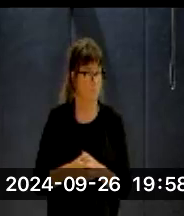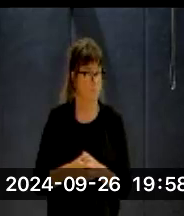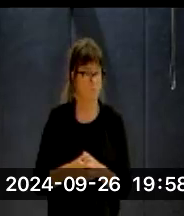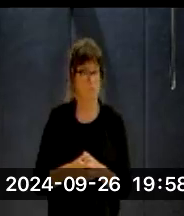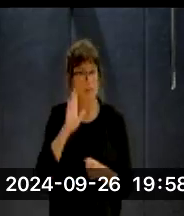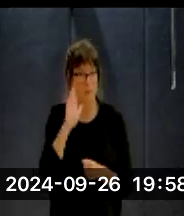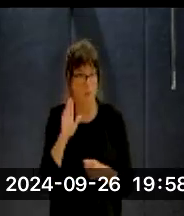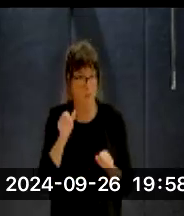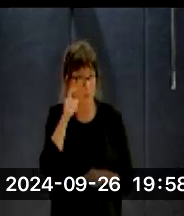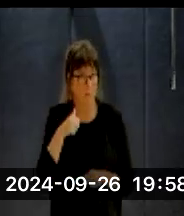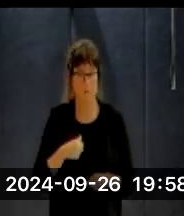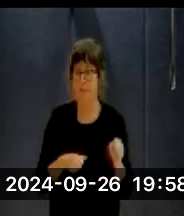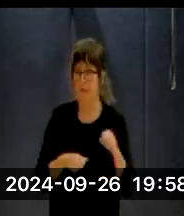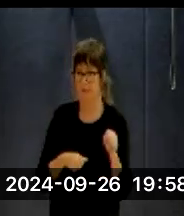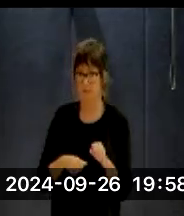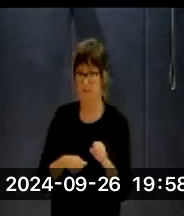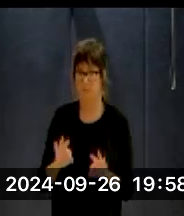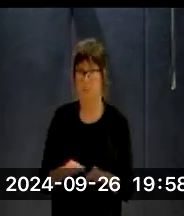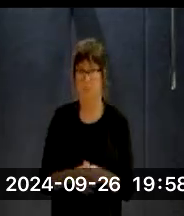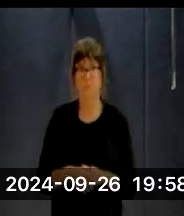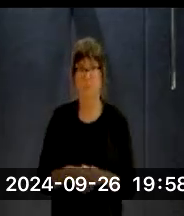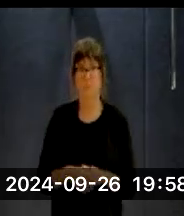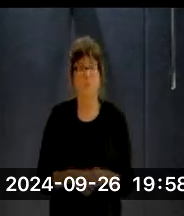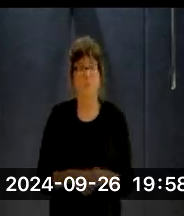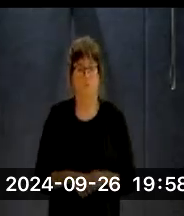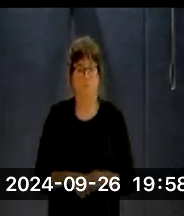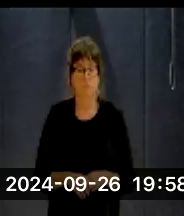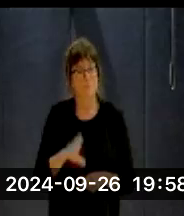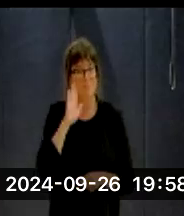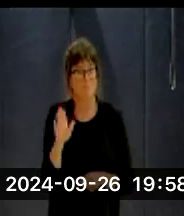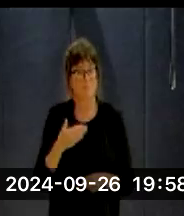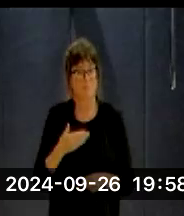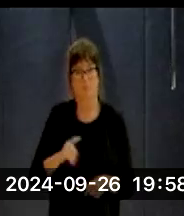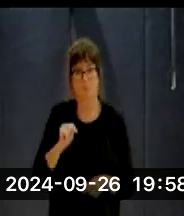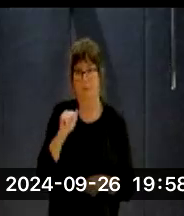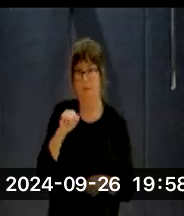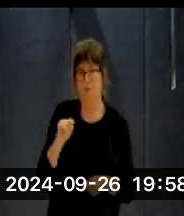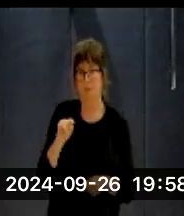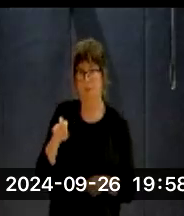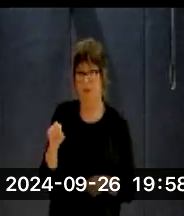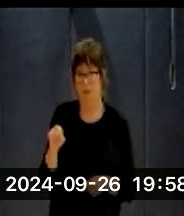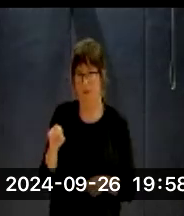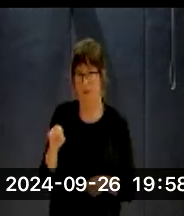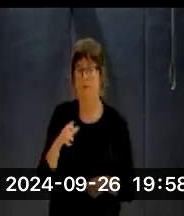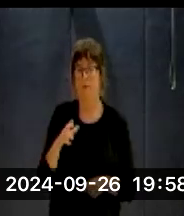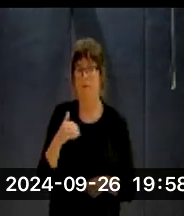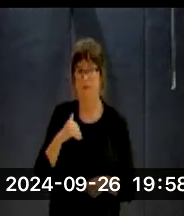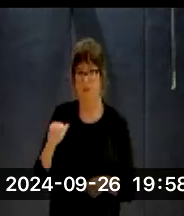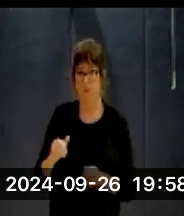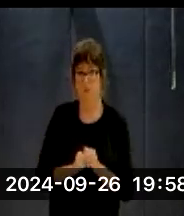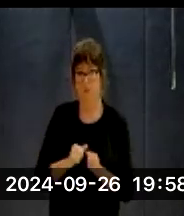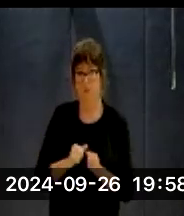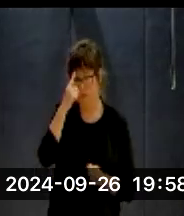Hello, can you hear me? Yes. Yes, we can hear you. Hi, my name is Tao Tran. I'm a parent of a child with a